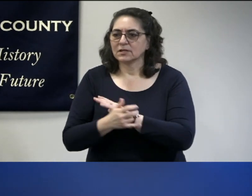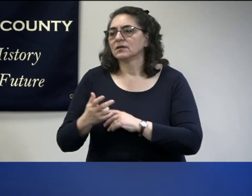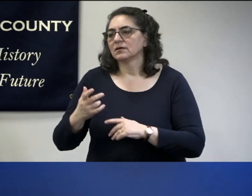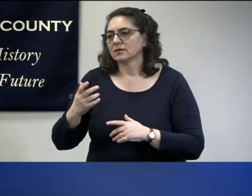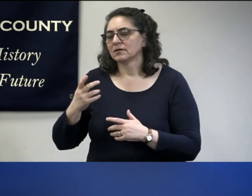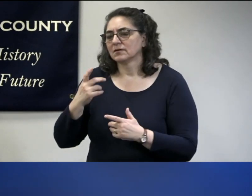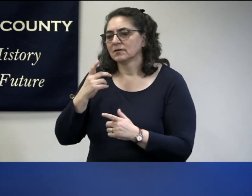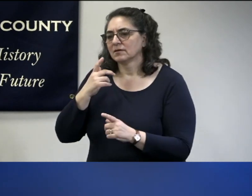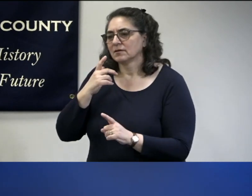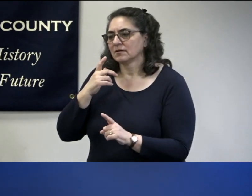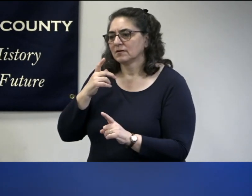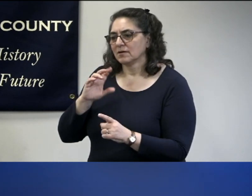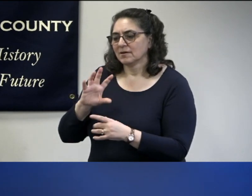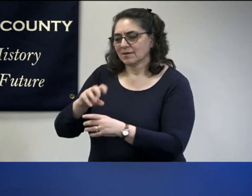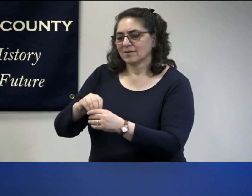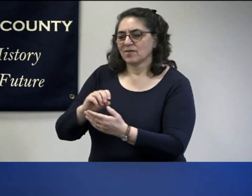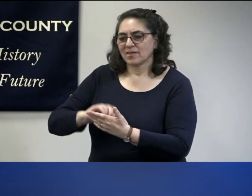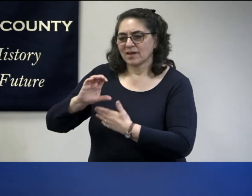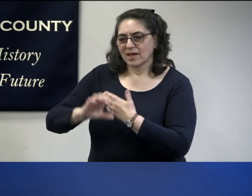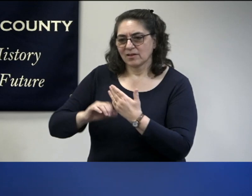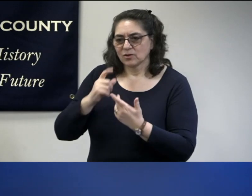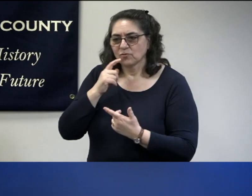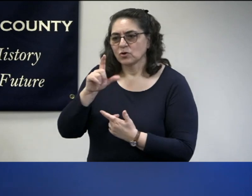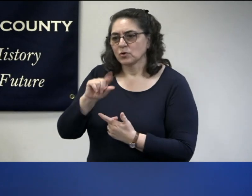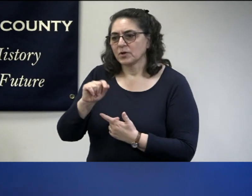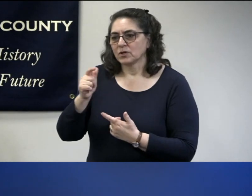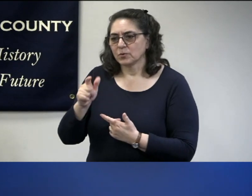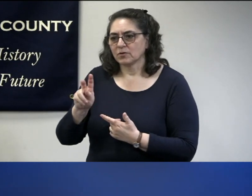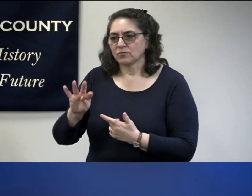calendar year 2024 pursuant to NJSA